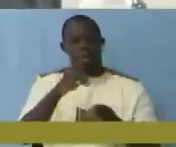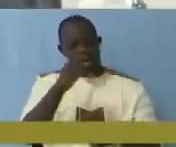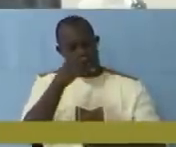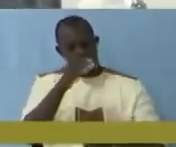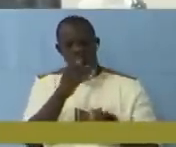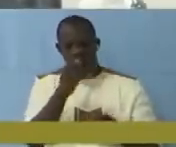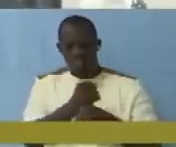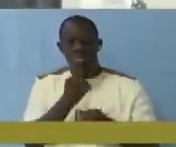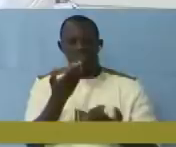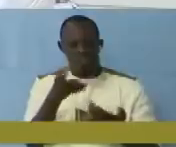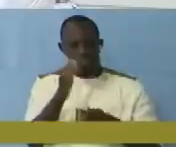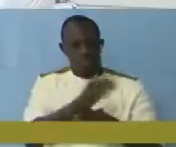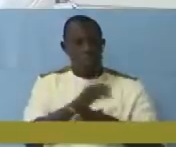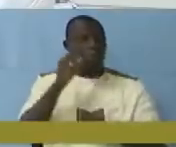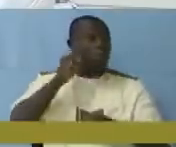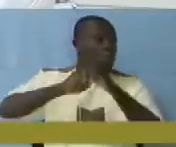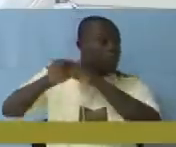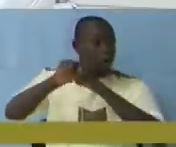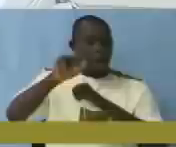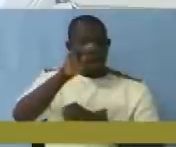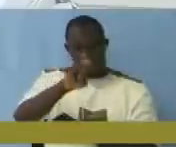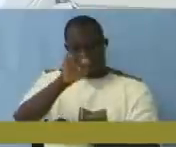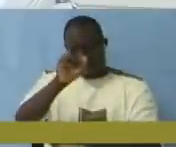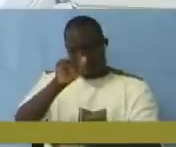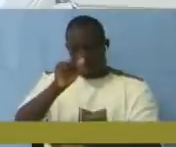That was the culture at the NIA.